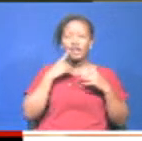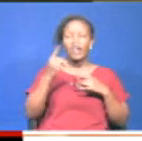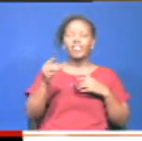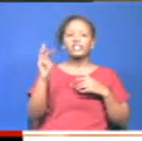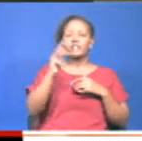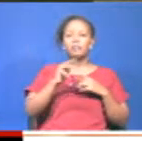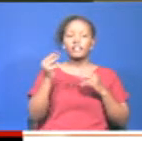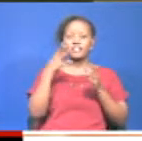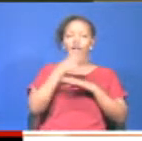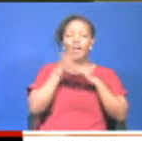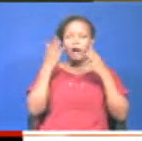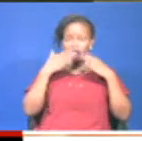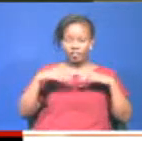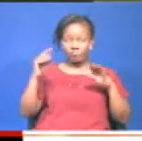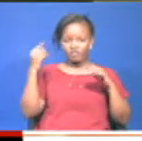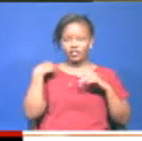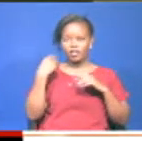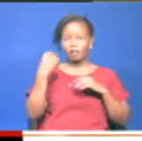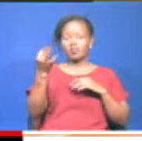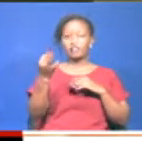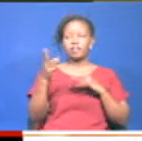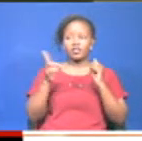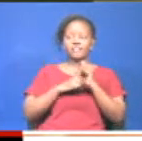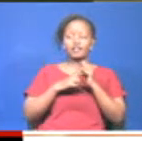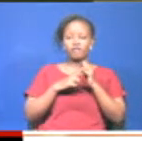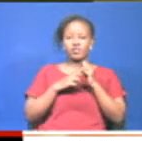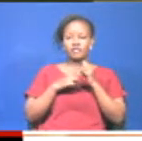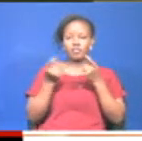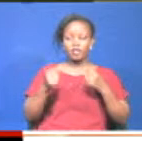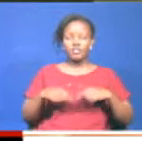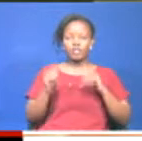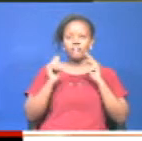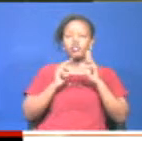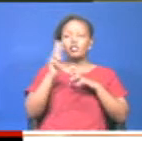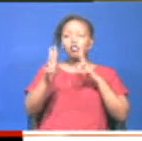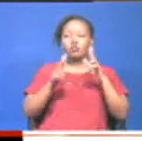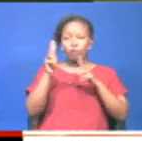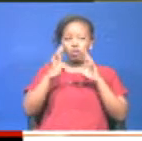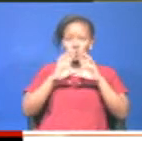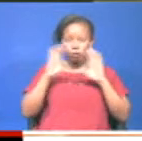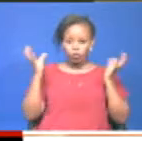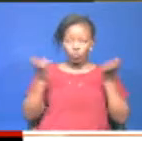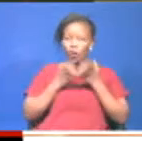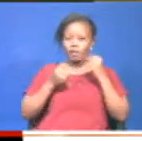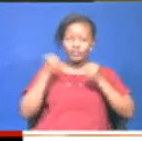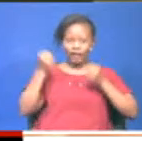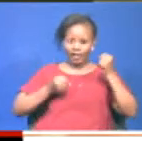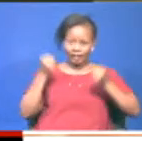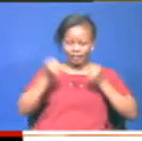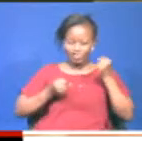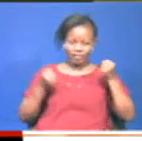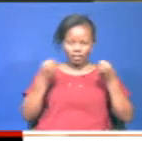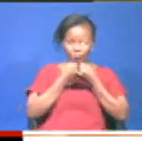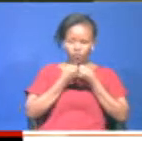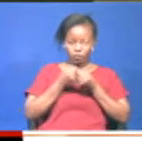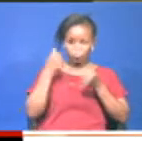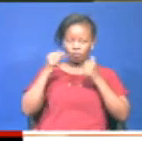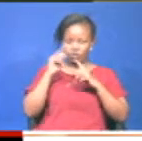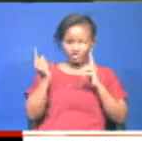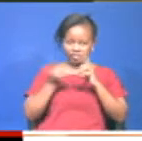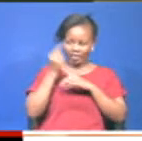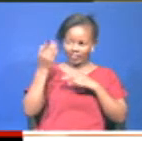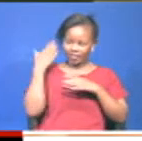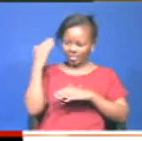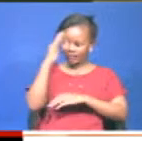finishing third in the seventh heat at the 2022 World Athletics Championships, which got underway last evening